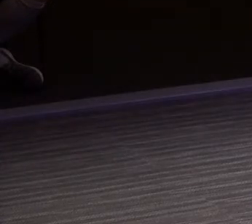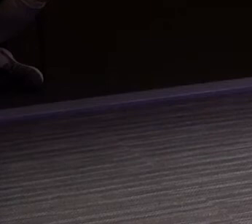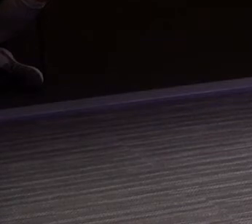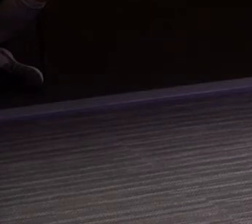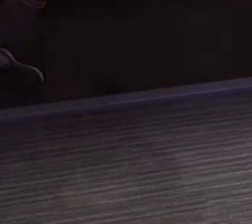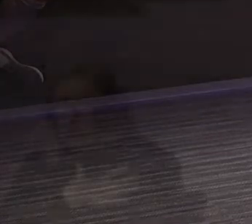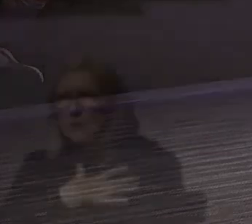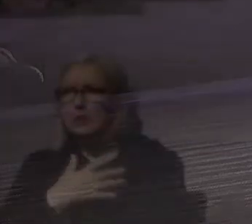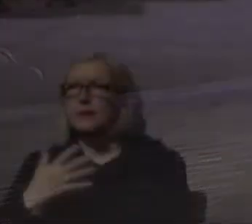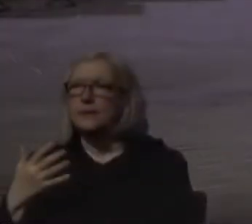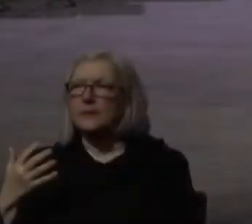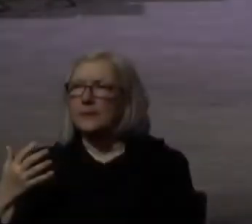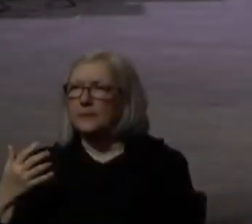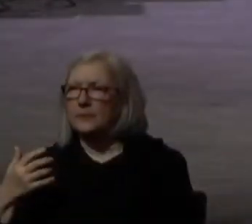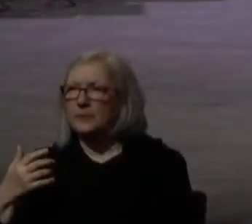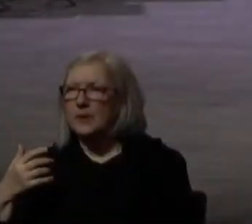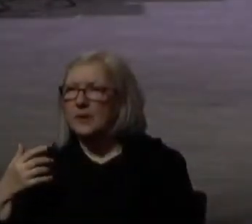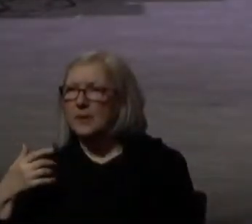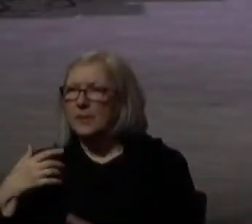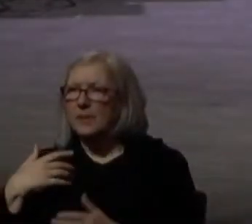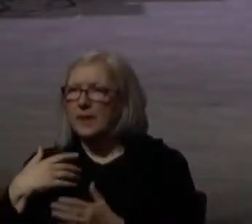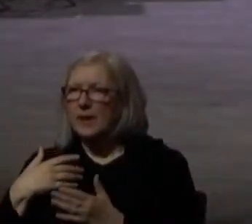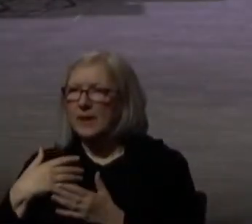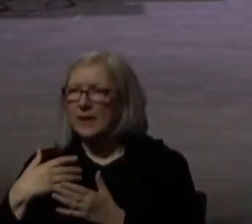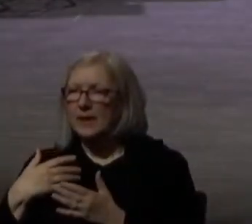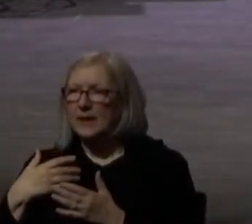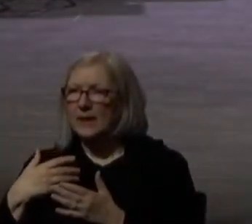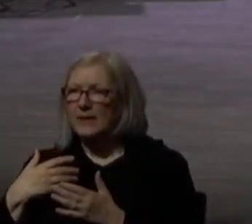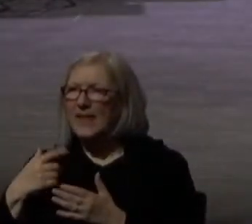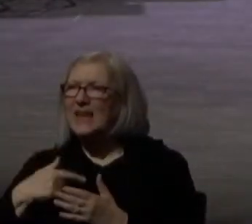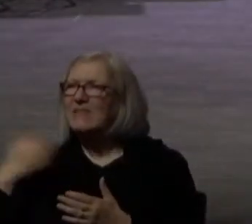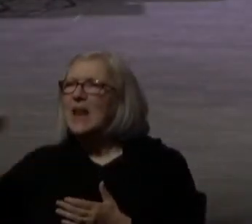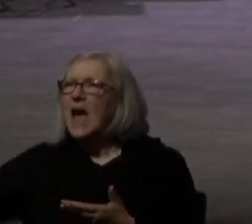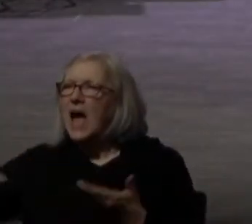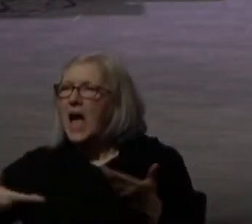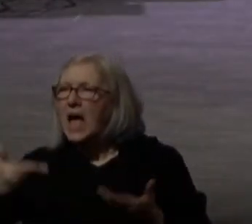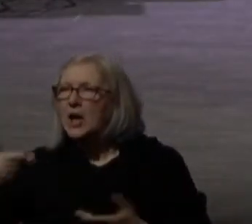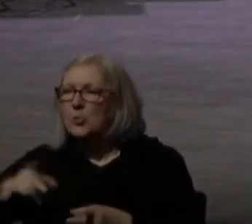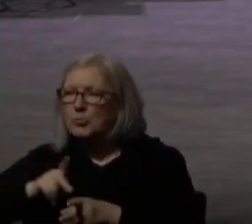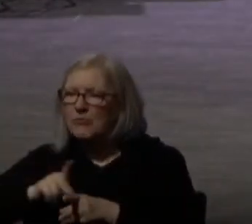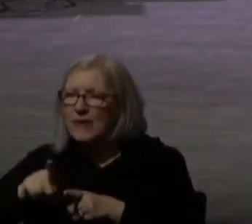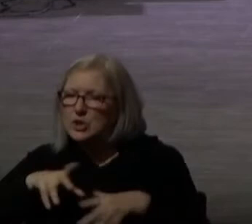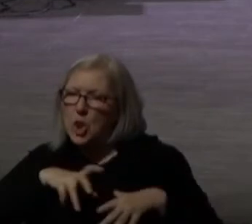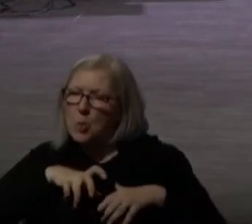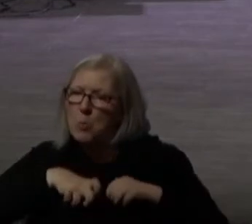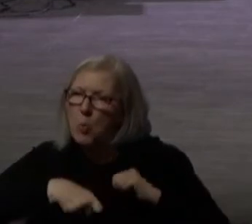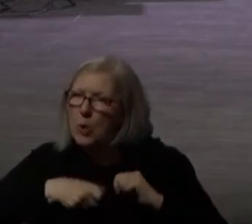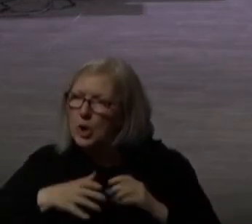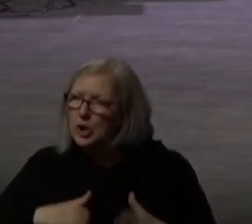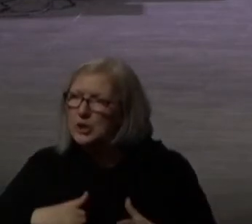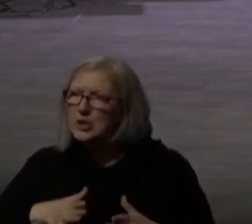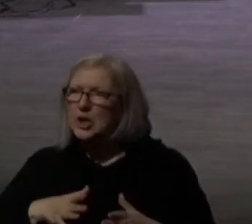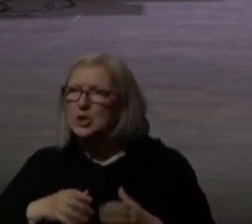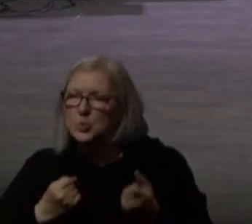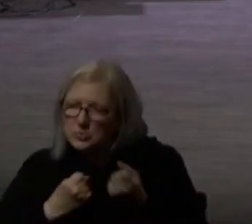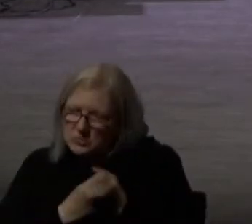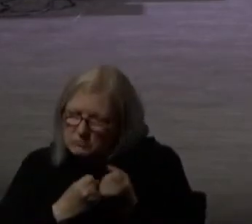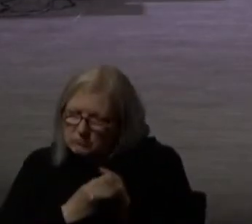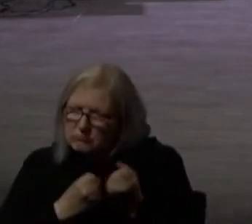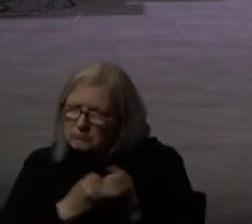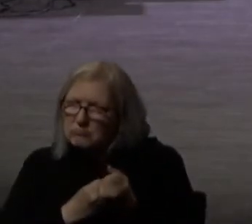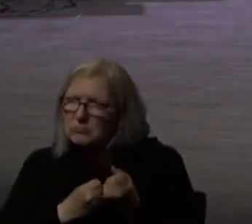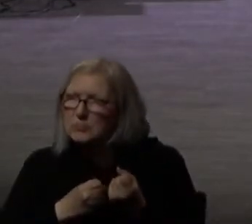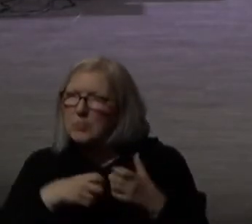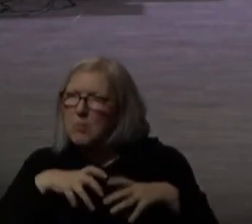that's what it would be like in that room. There were professional mourners who came in to kind of boost up the mourning. And because he's a community leader,